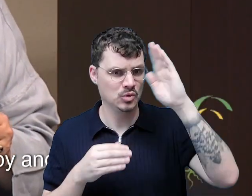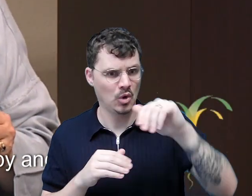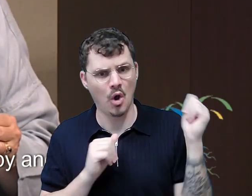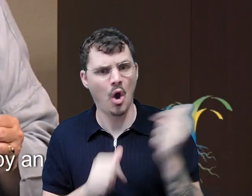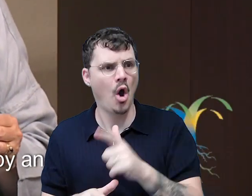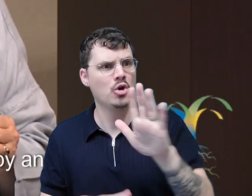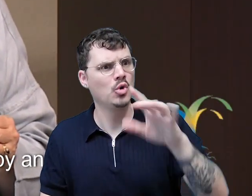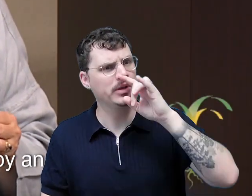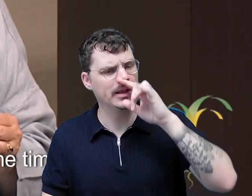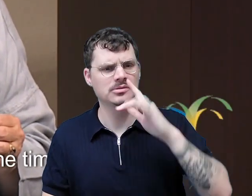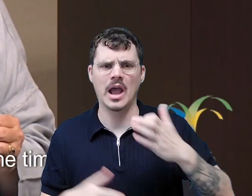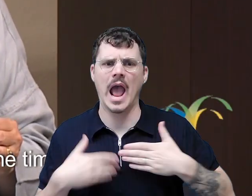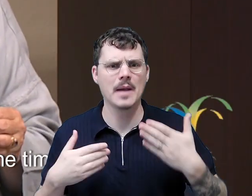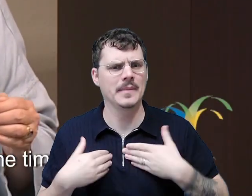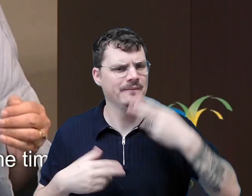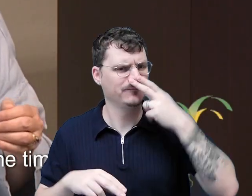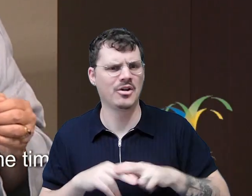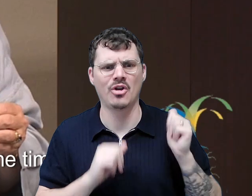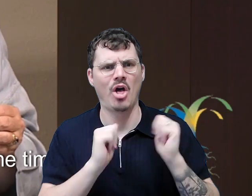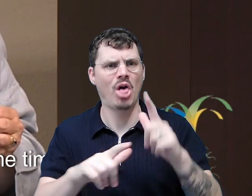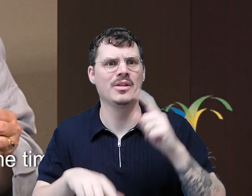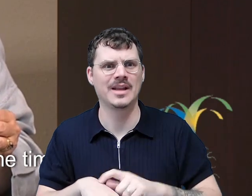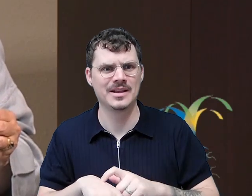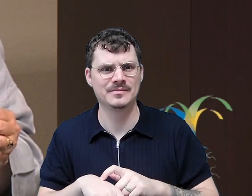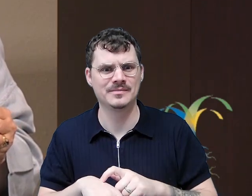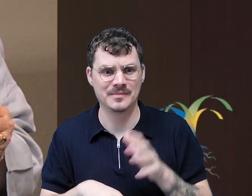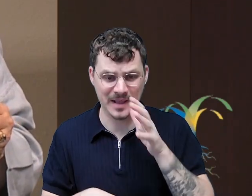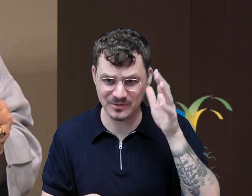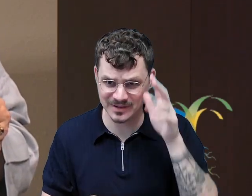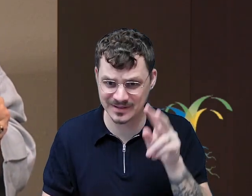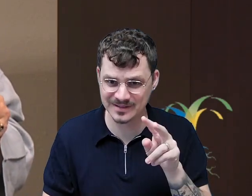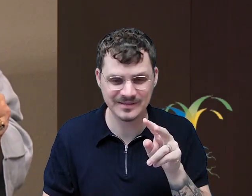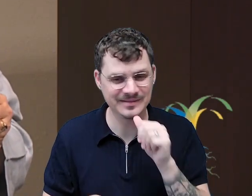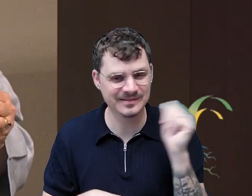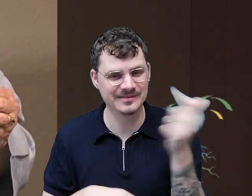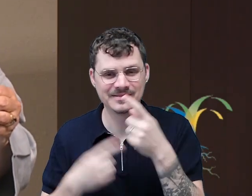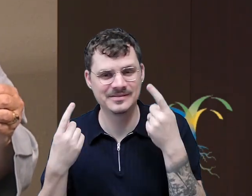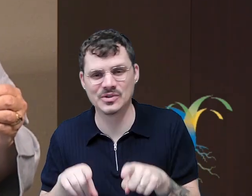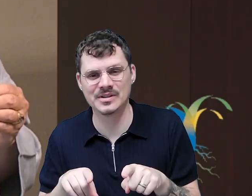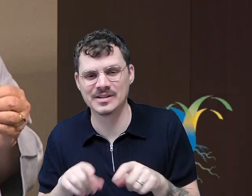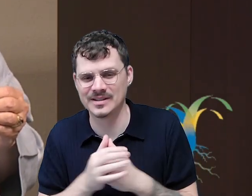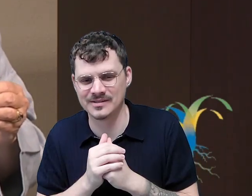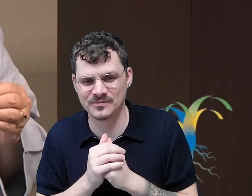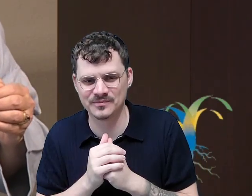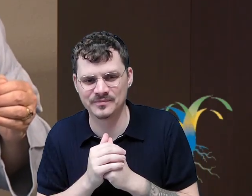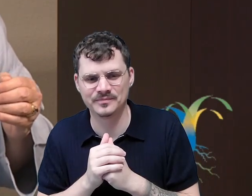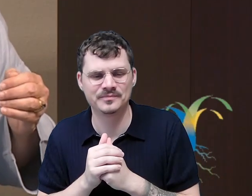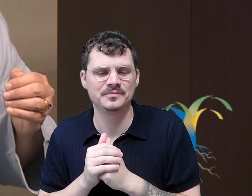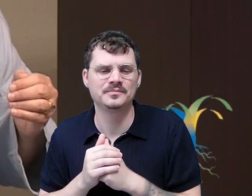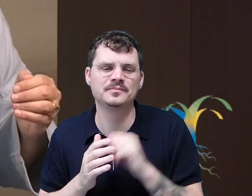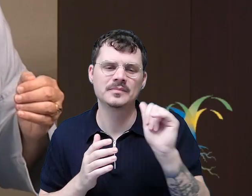all of your kids are happy and delightful and peaceful and fun all the time? Yeah, quite a reaction there.